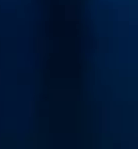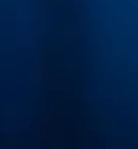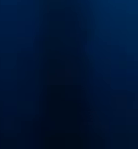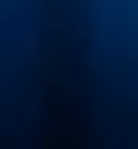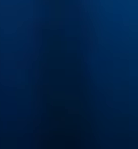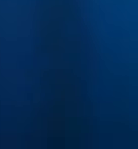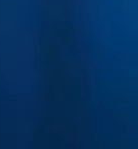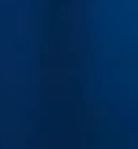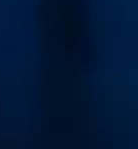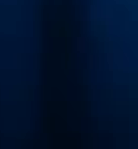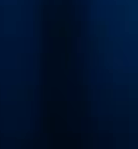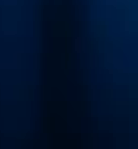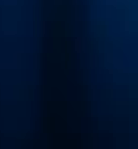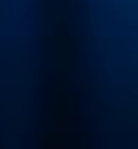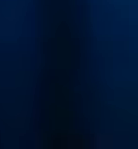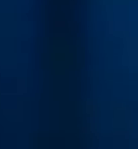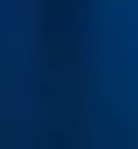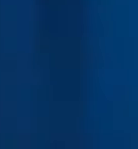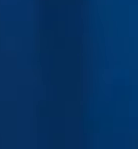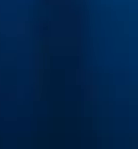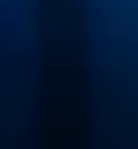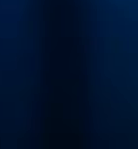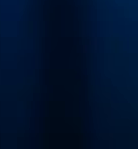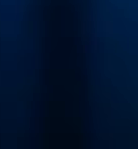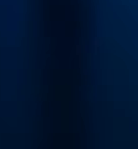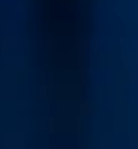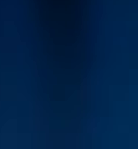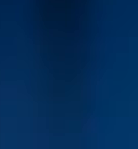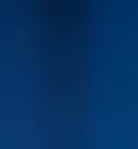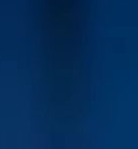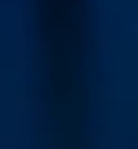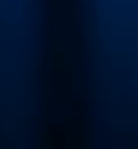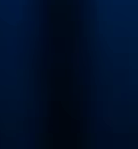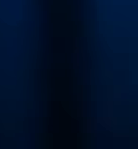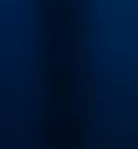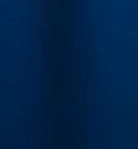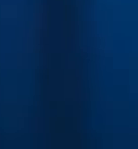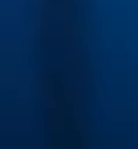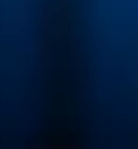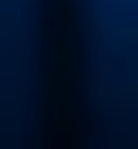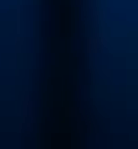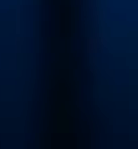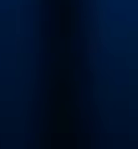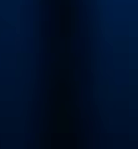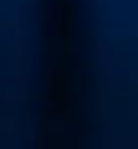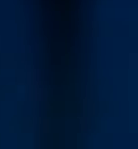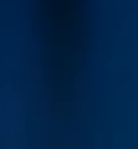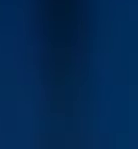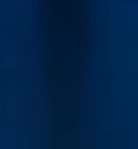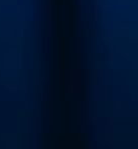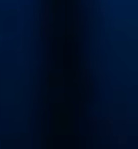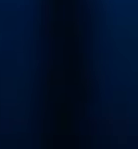is the church upbringing. It will interest you to know that I had a dad, well, he's gone to glory. When you have scored 80%